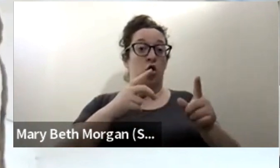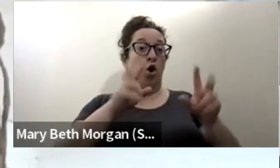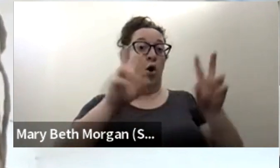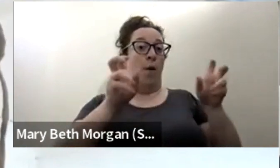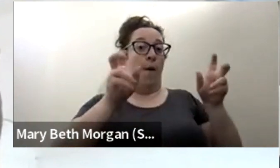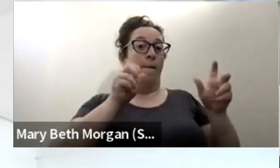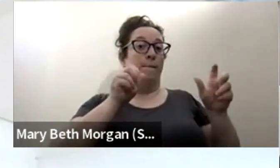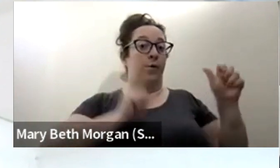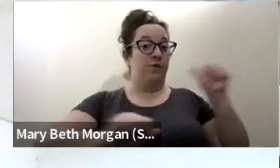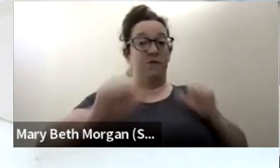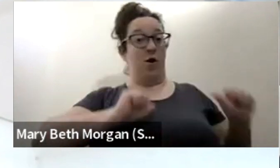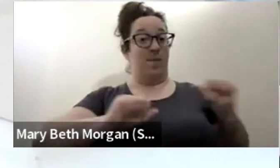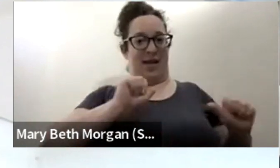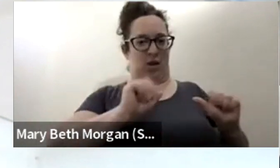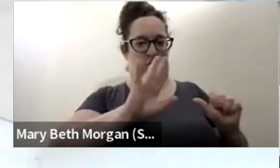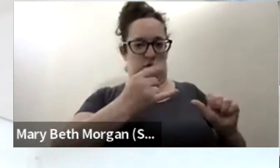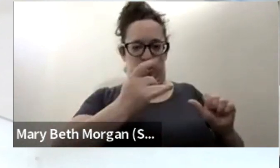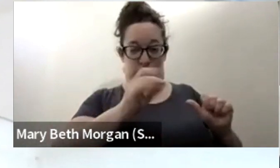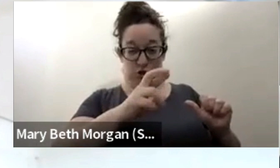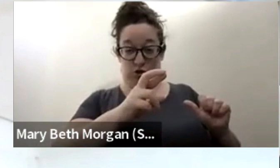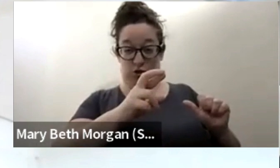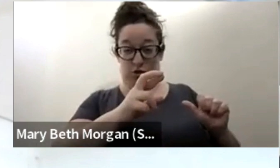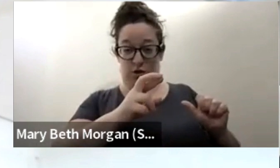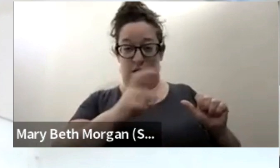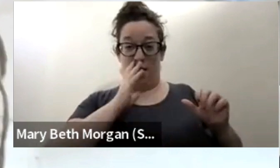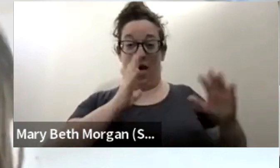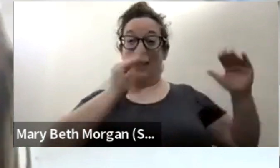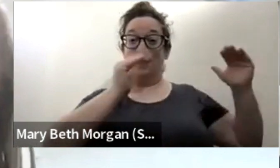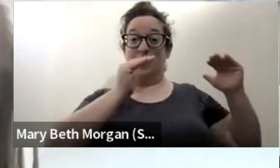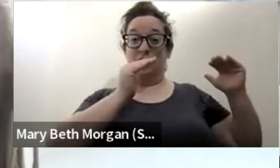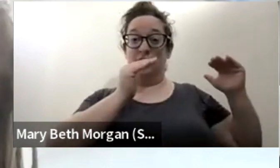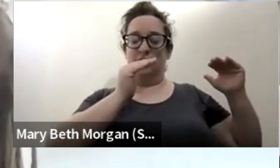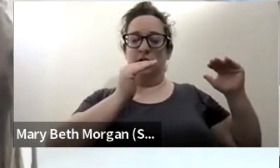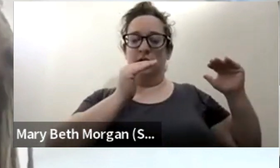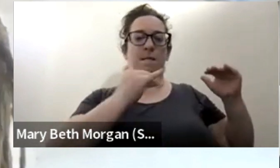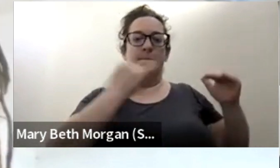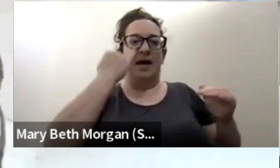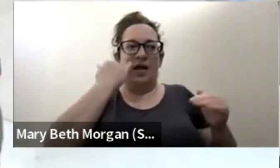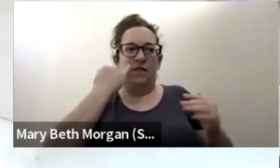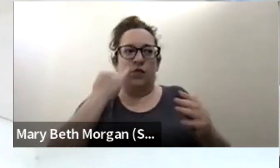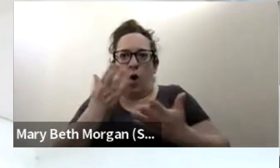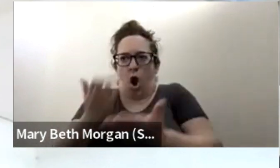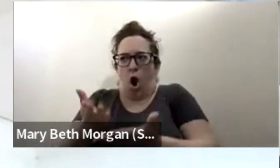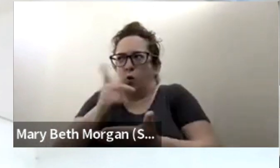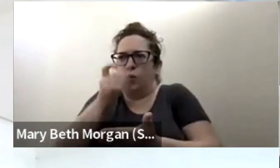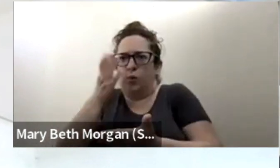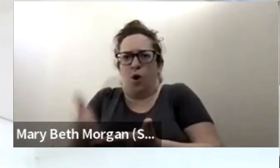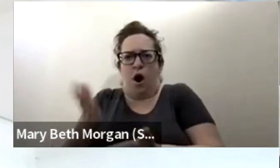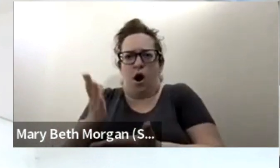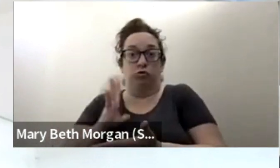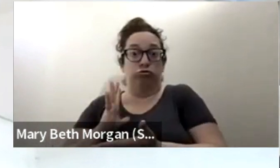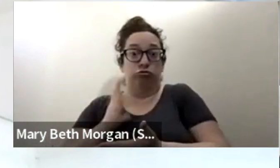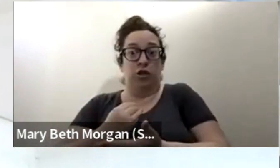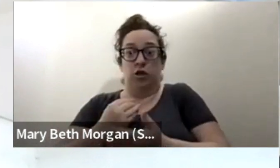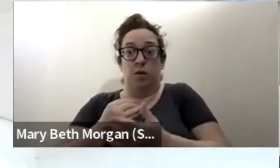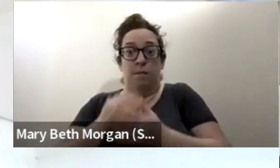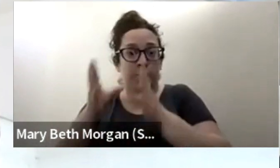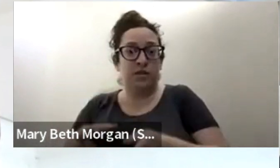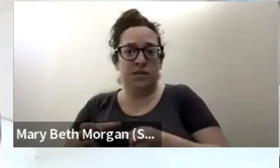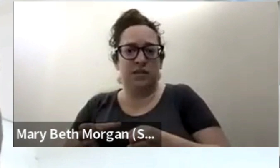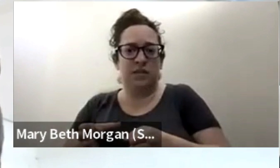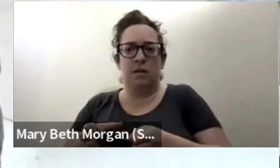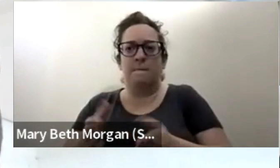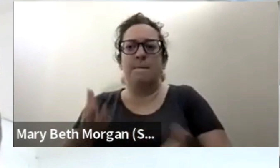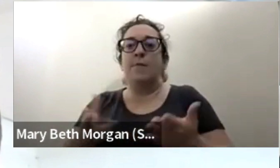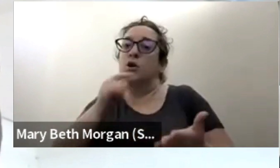then they, then there's a lot of expectations. You're not trans enough. Right now, the big argument is,